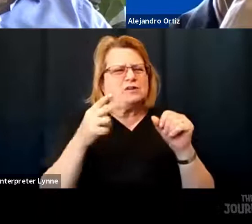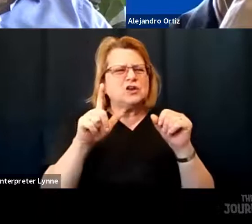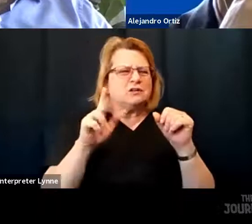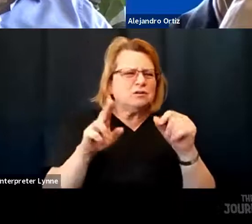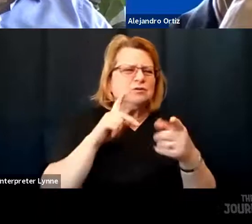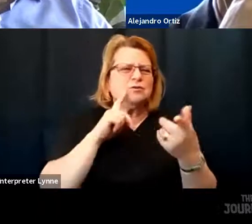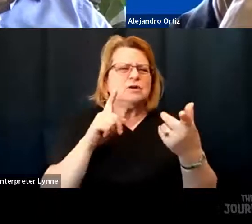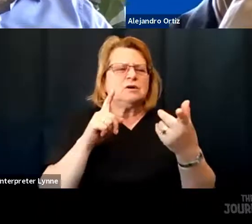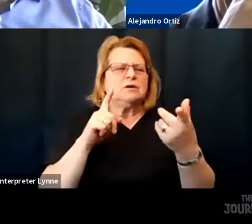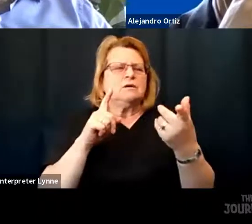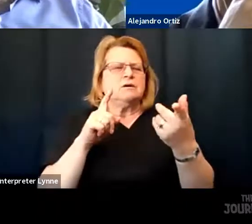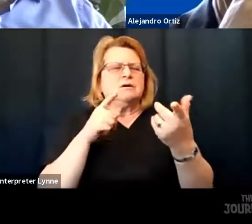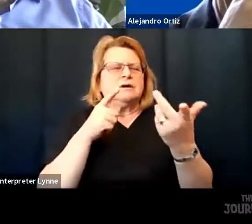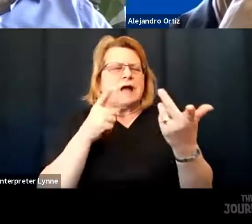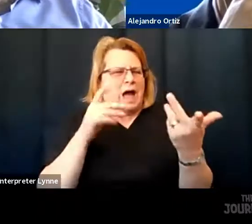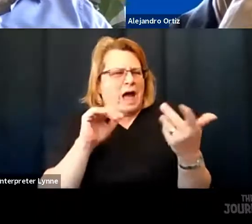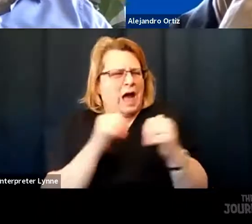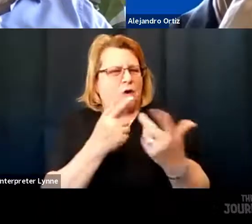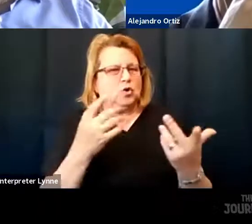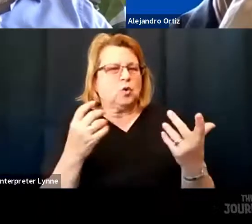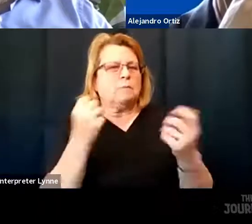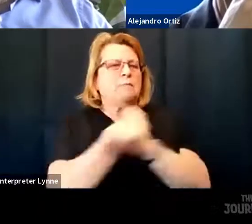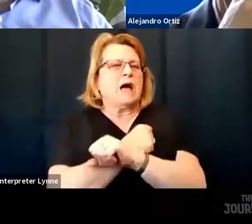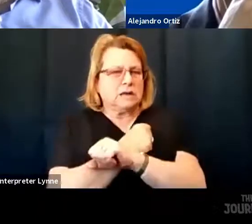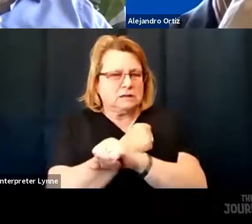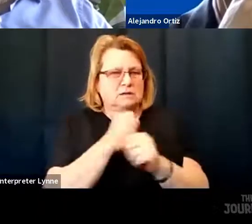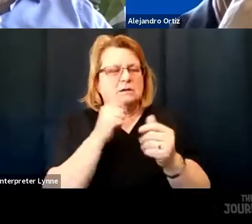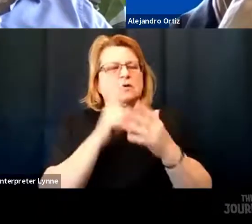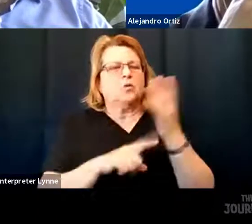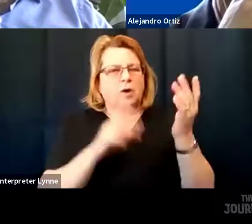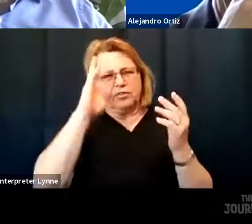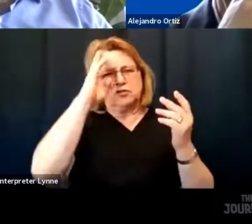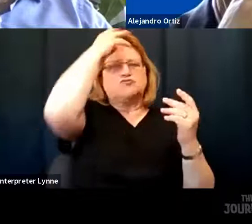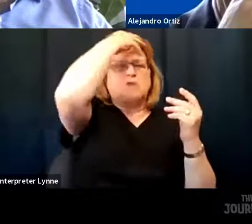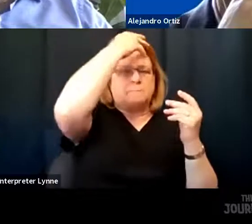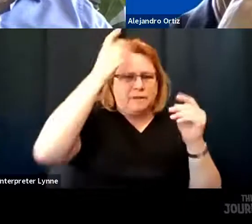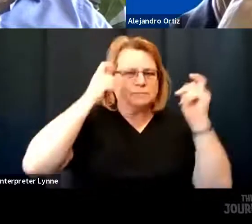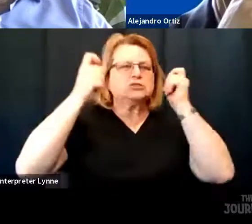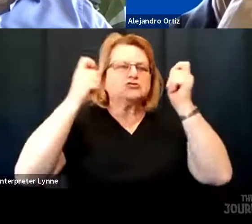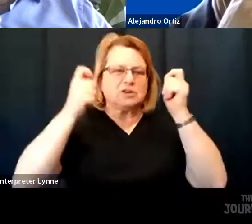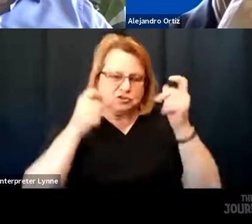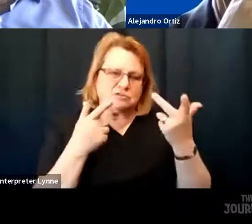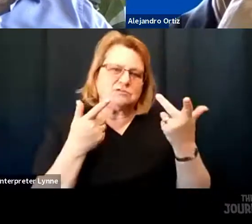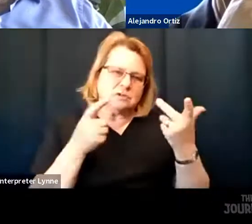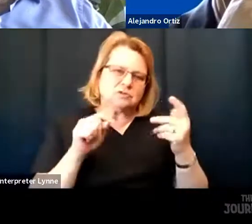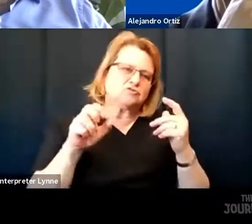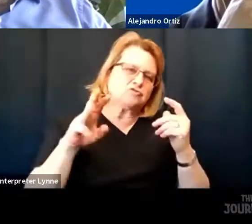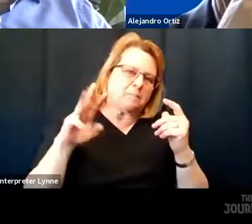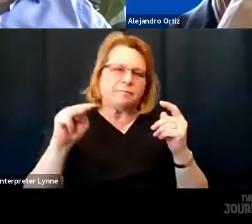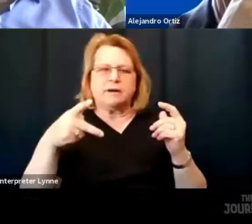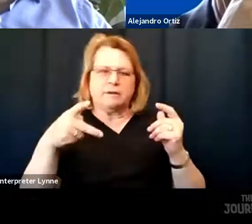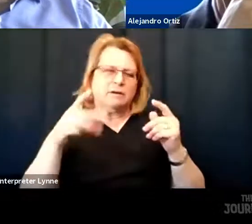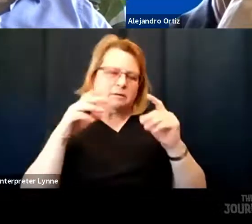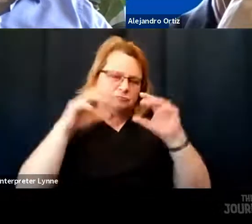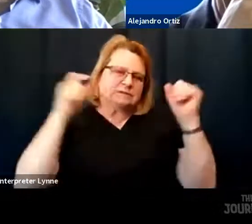of combat, you know, what the Trump administration attempted to do, and what are your kind of hopes or maybe promises